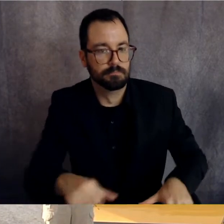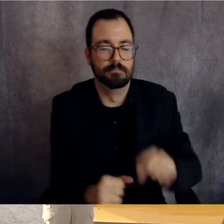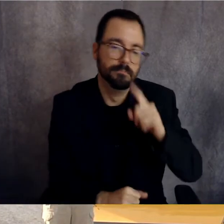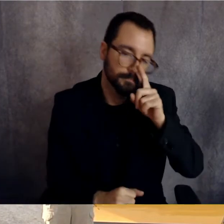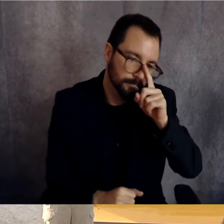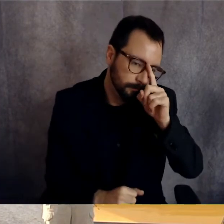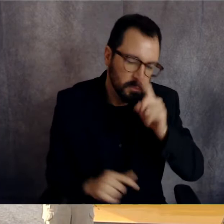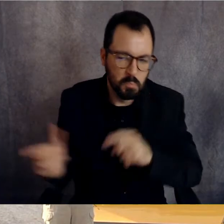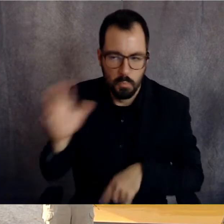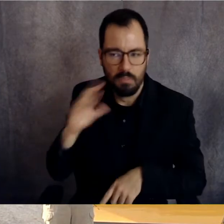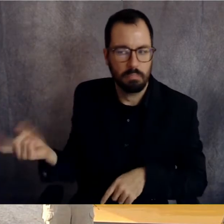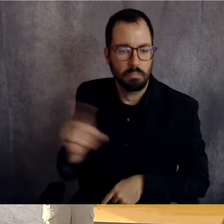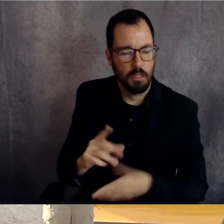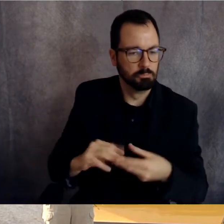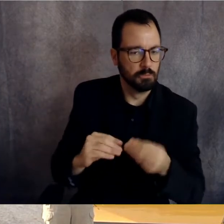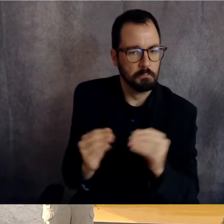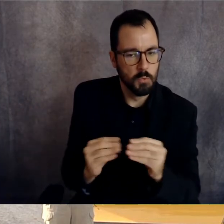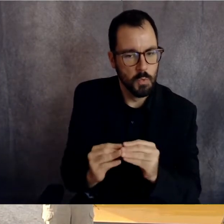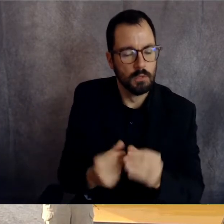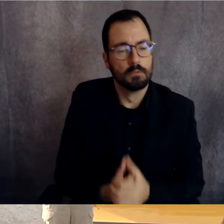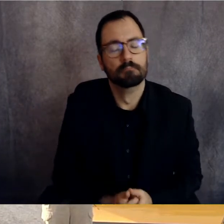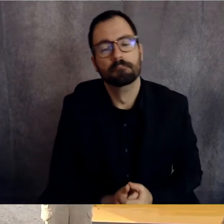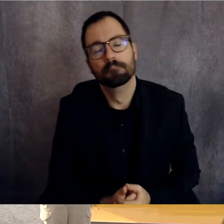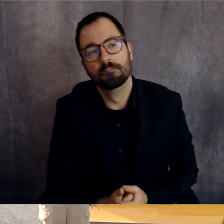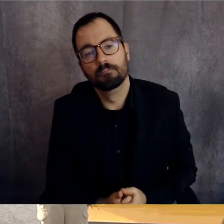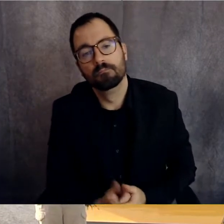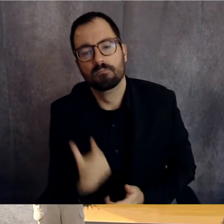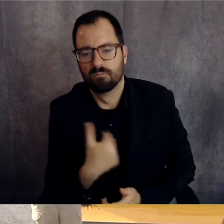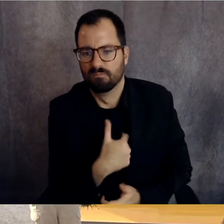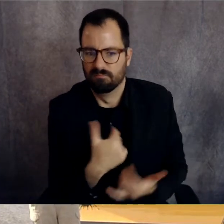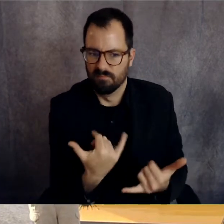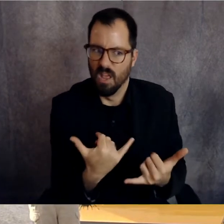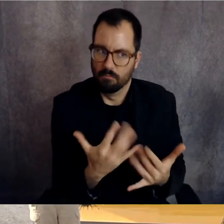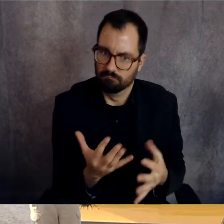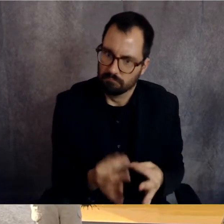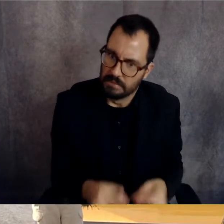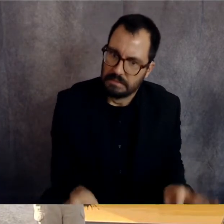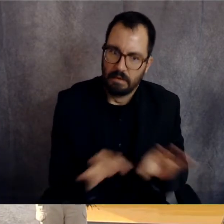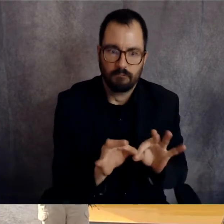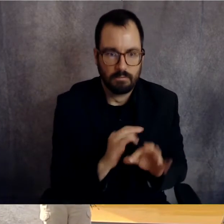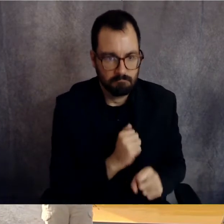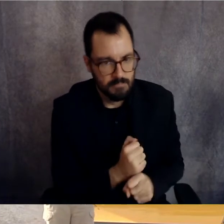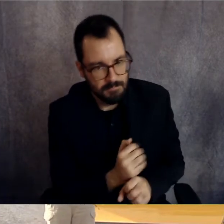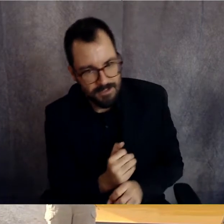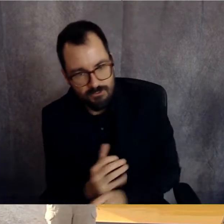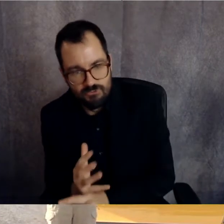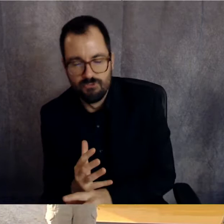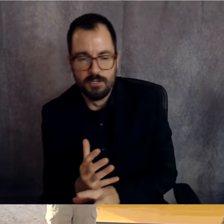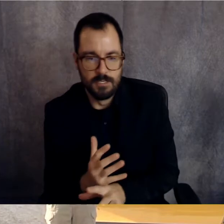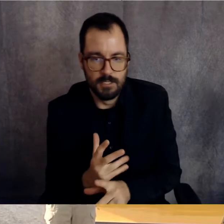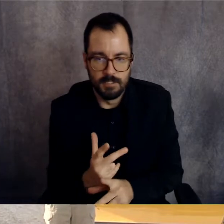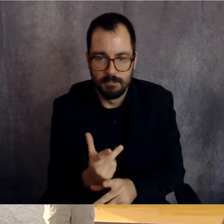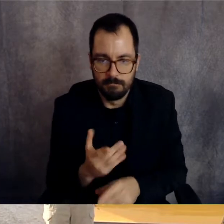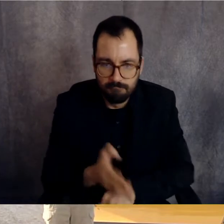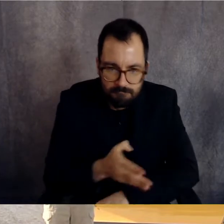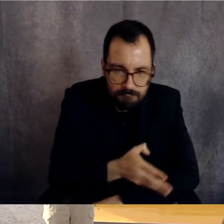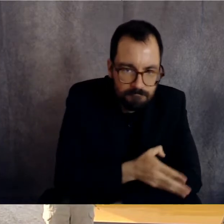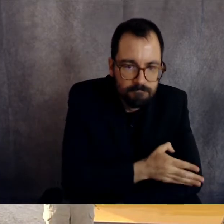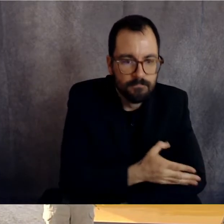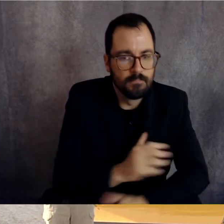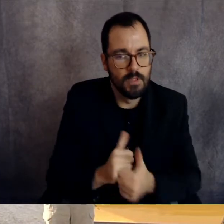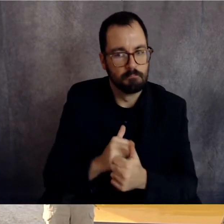minute. We've also made significant improvements and advances in preventing and reducing homelessness in